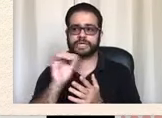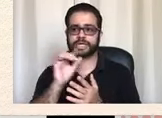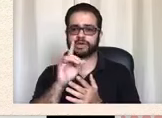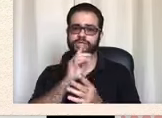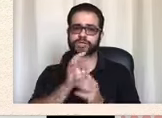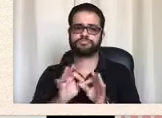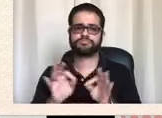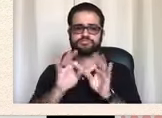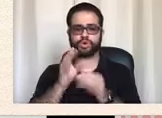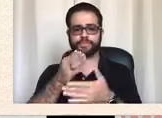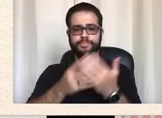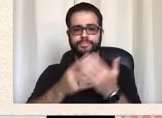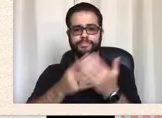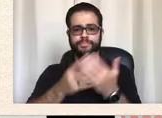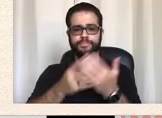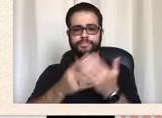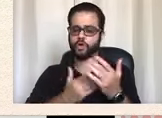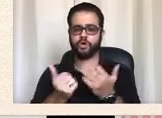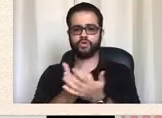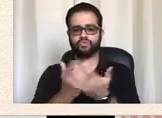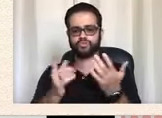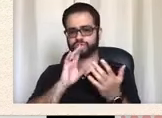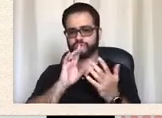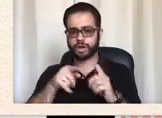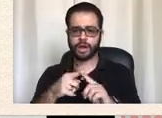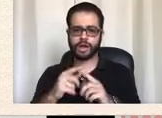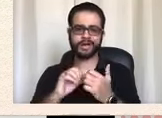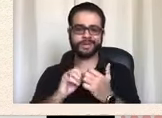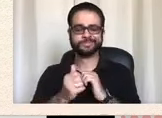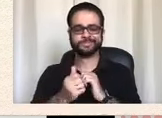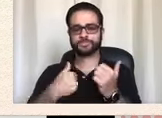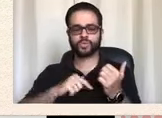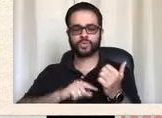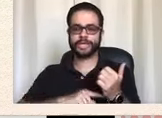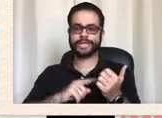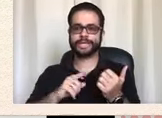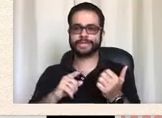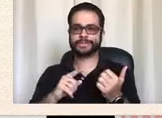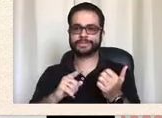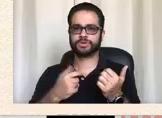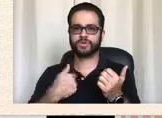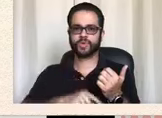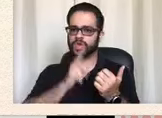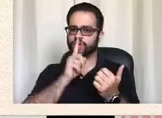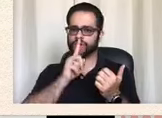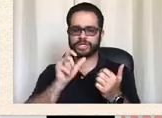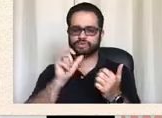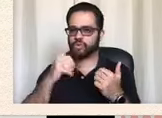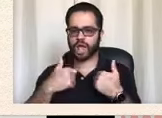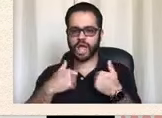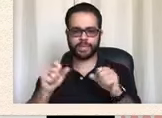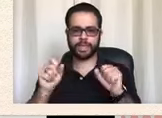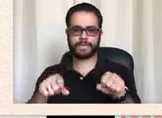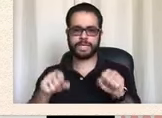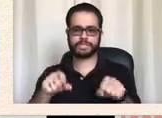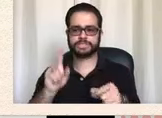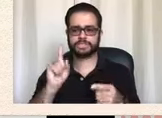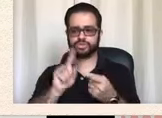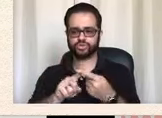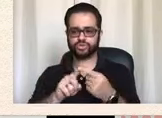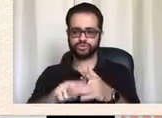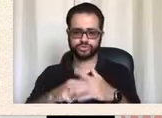talk about is how we really don't have the ability to enact change if we do not have a